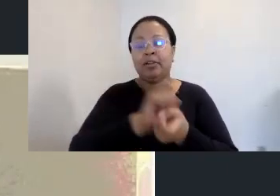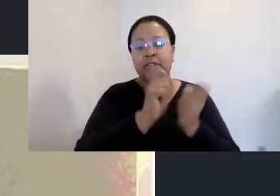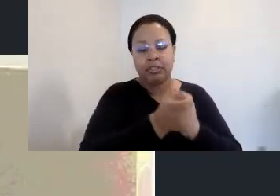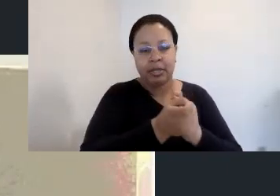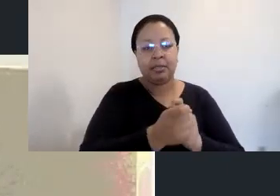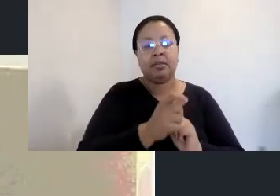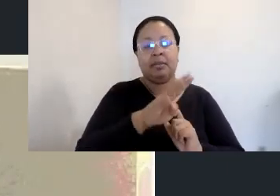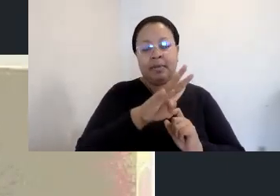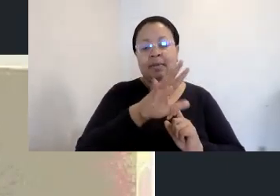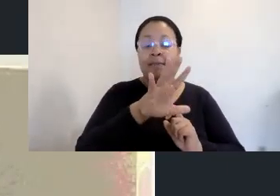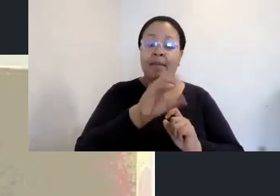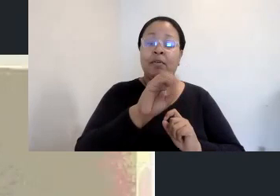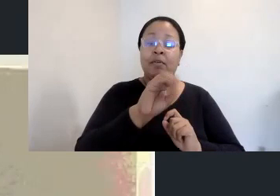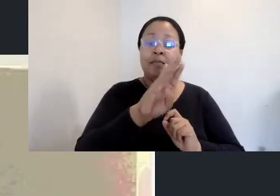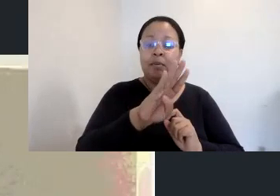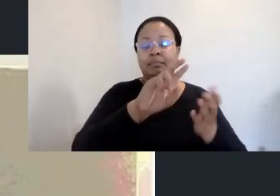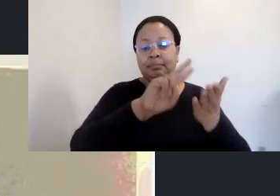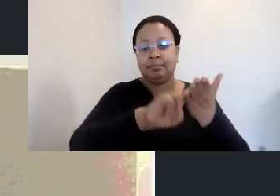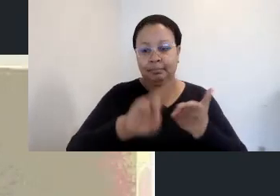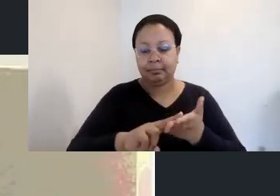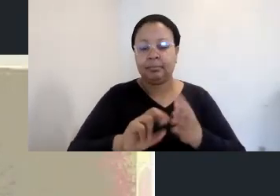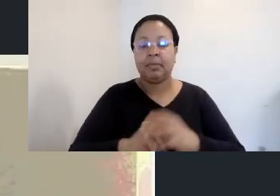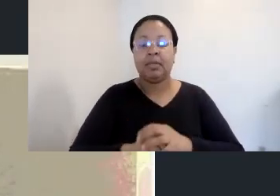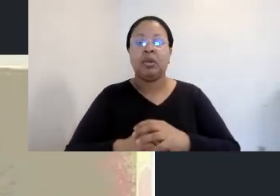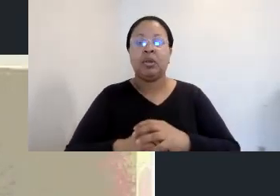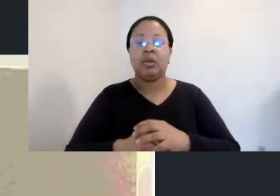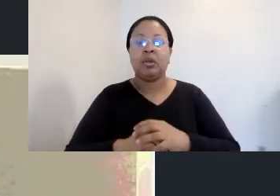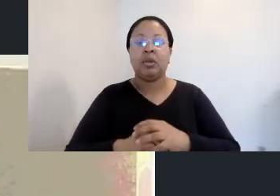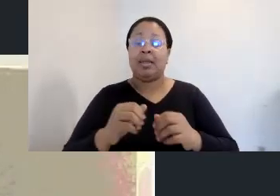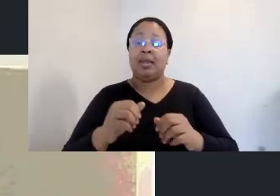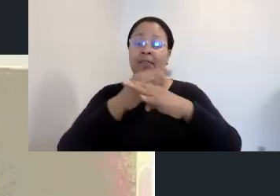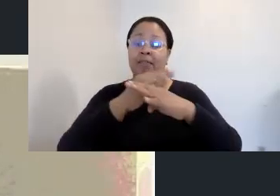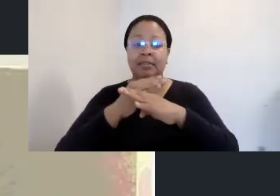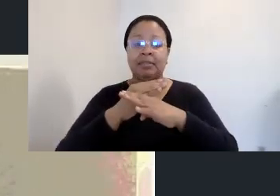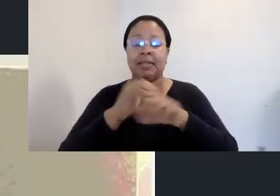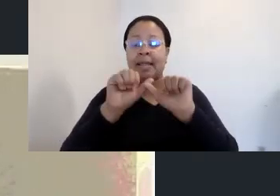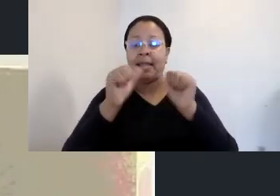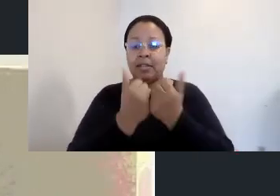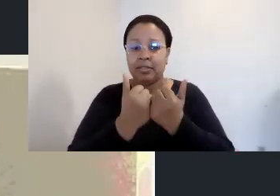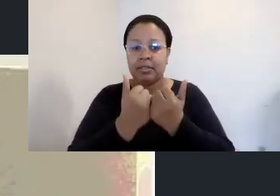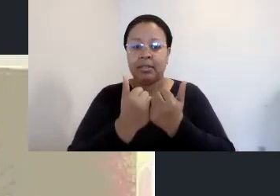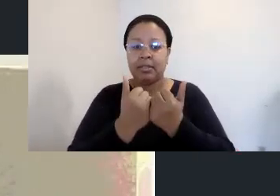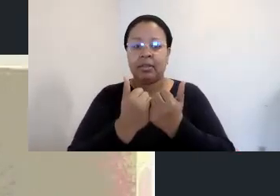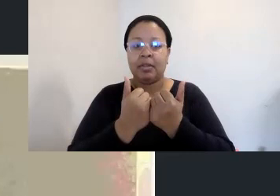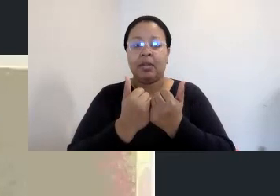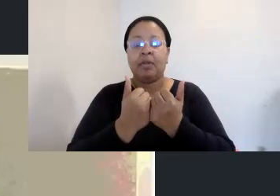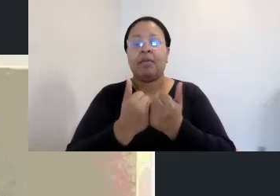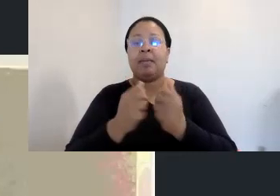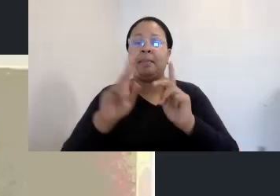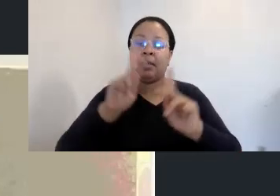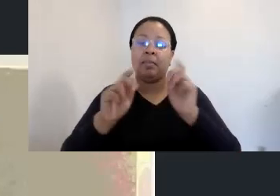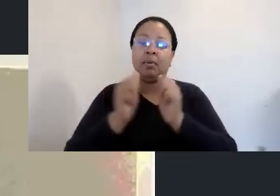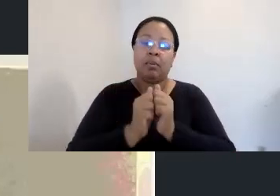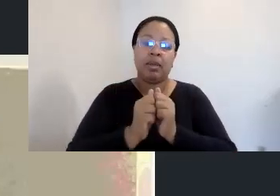federal agencies and organizations receiving federal monies from excluding or denying individuals with disabilities